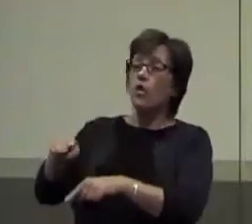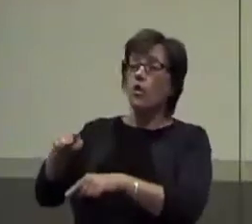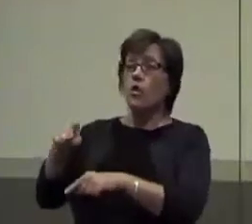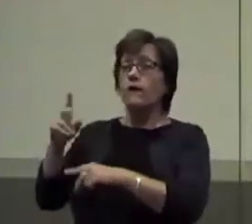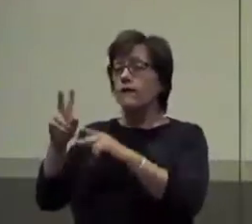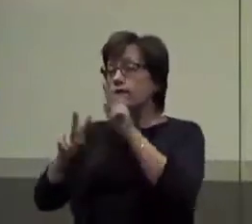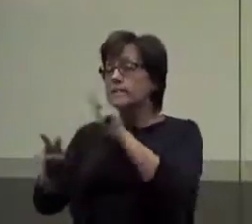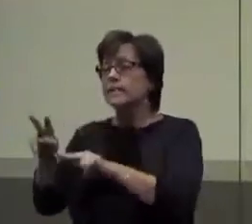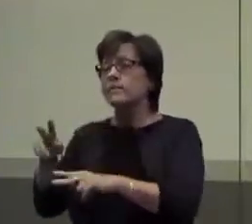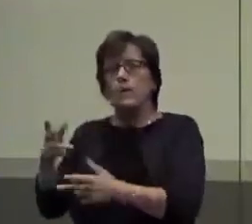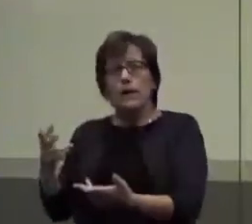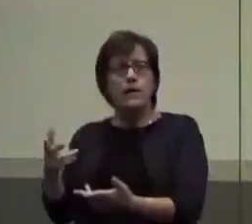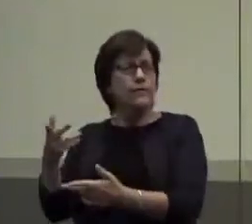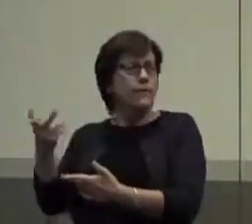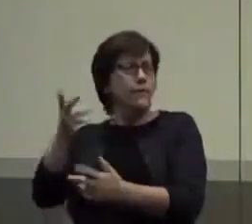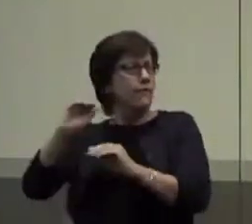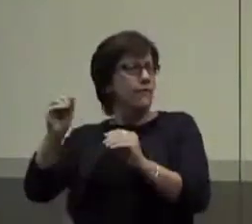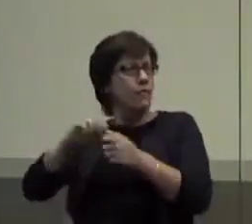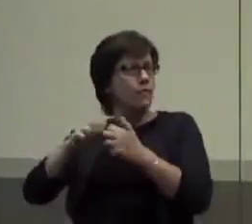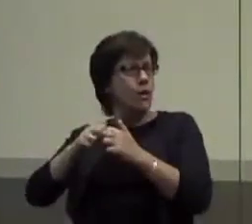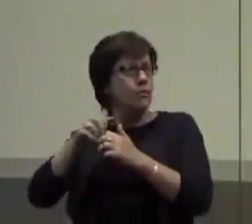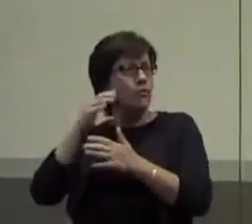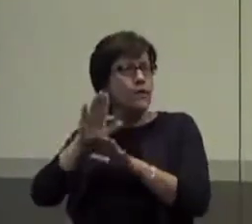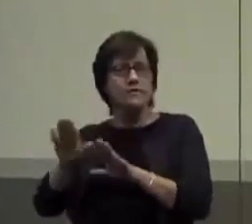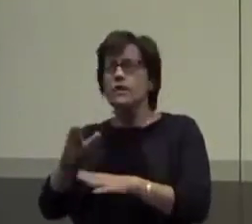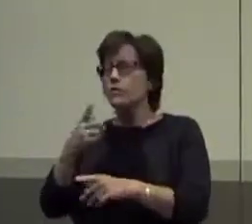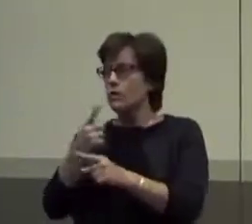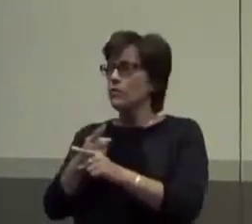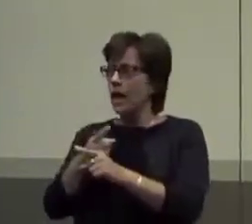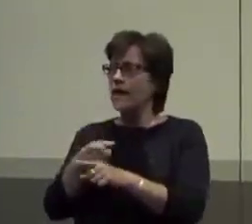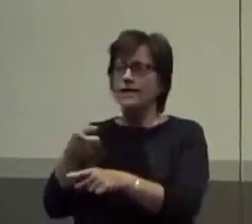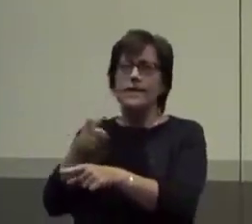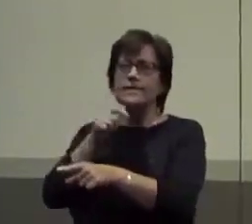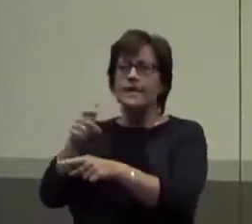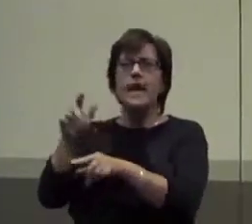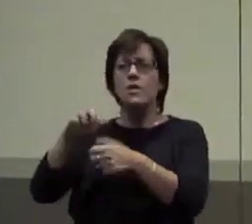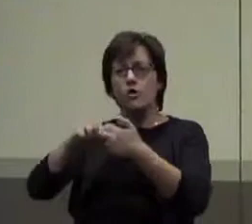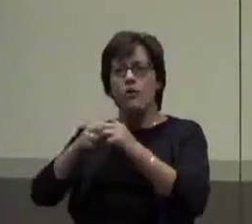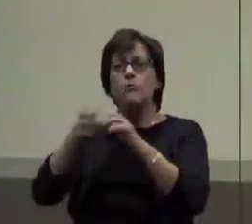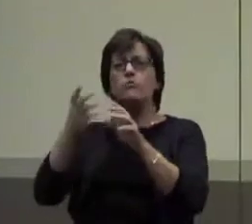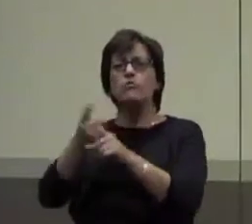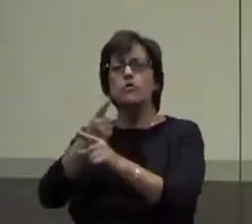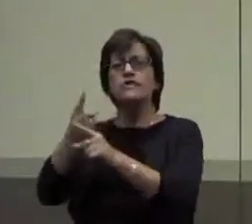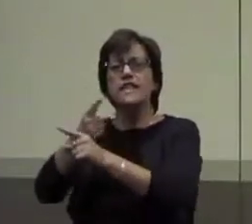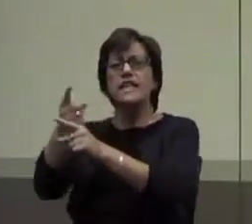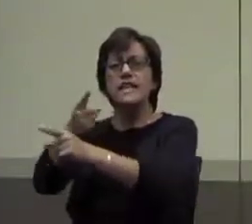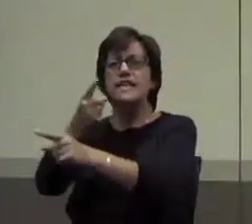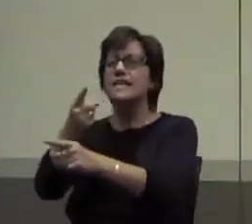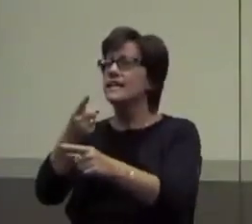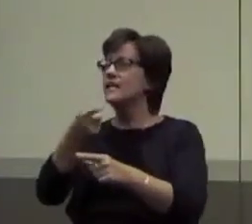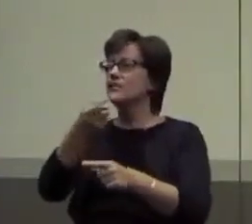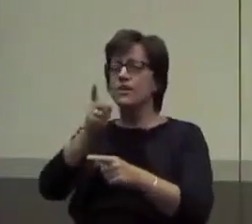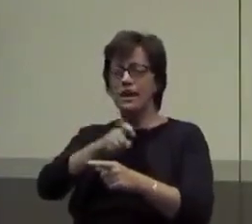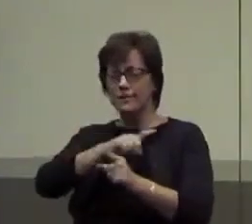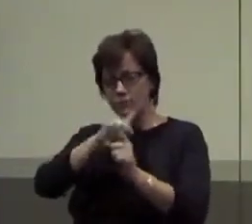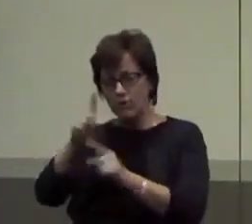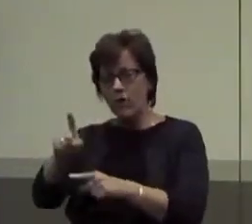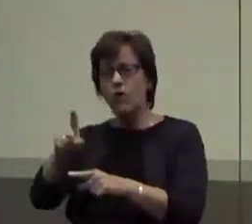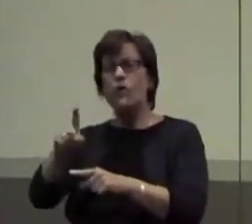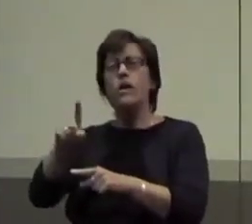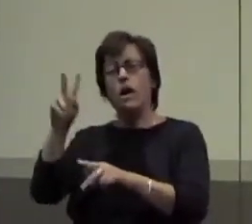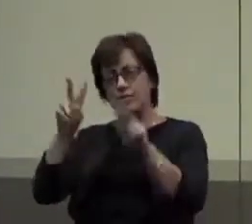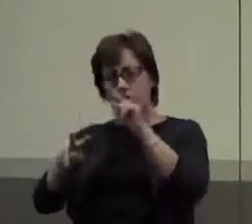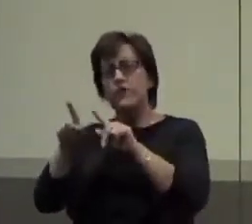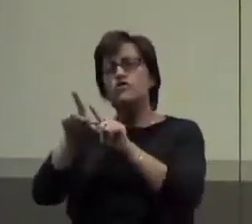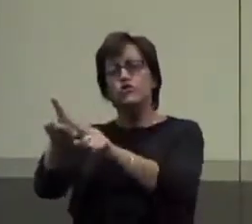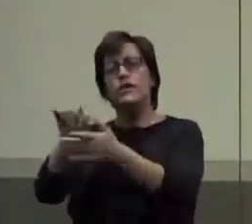Well, yeah, in the interview, actually it wasn't identified as a problem routine. So unfortunately, you need to make yourself available to go and observe